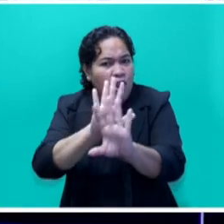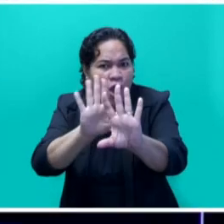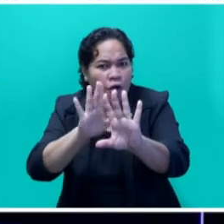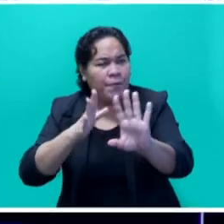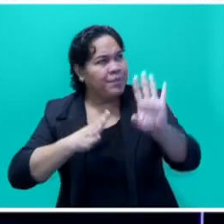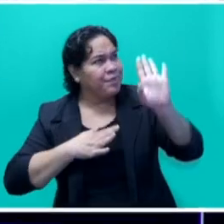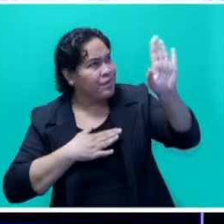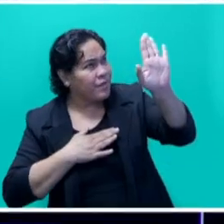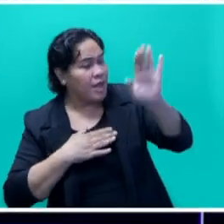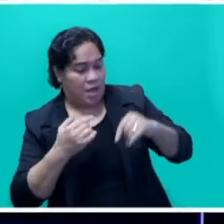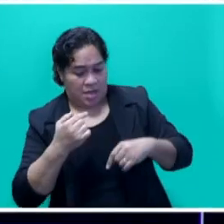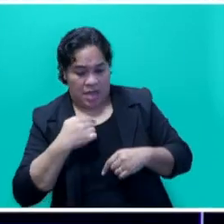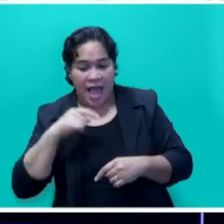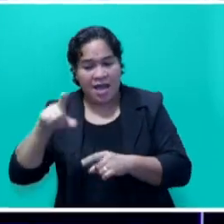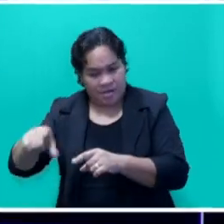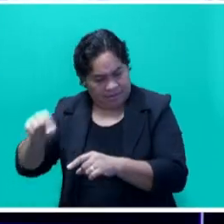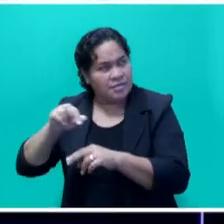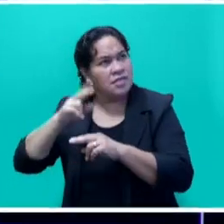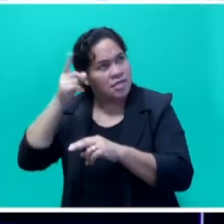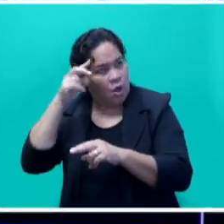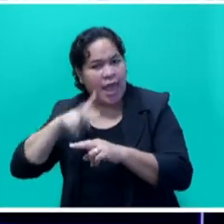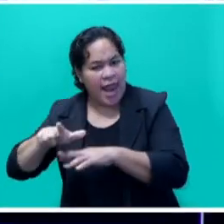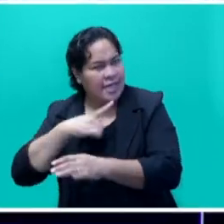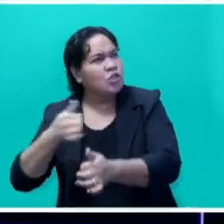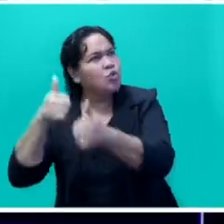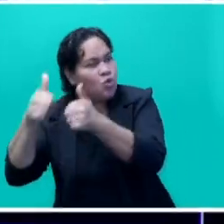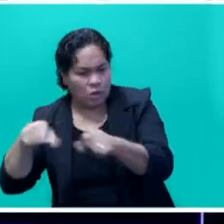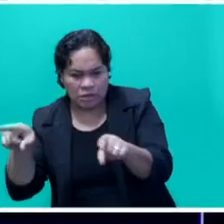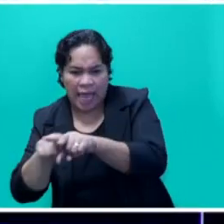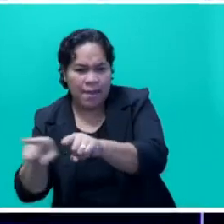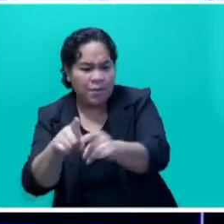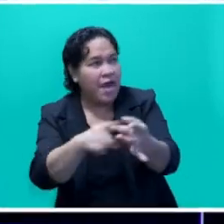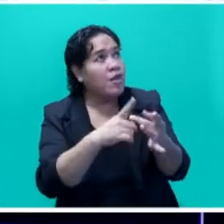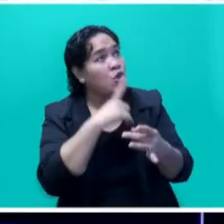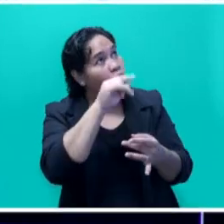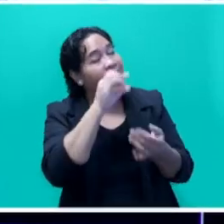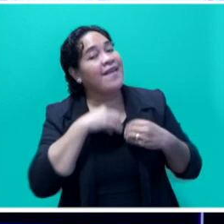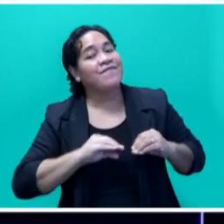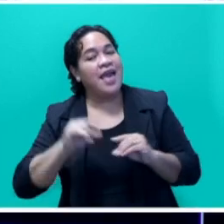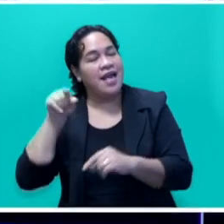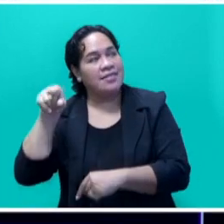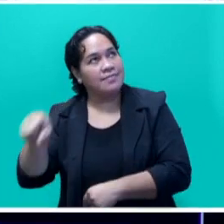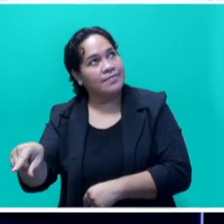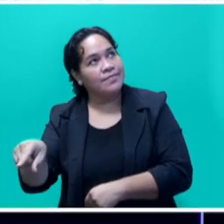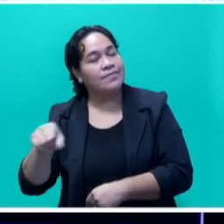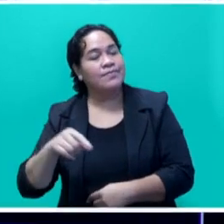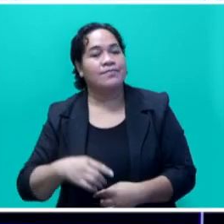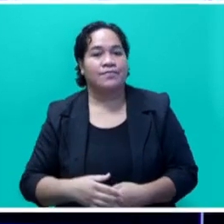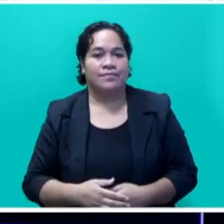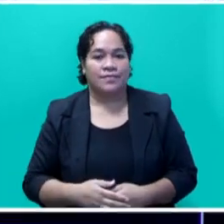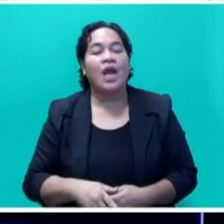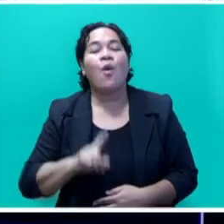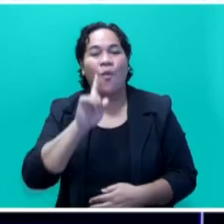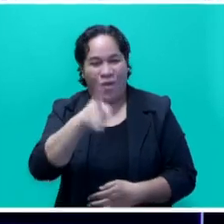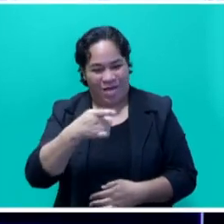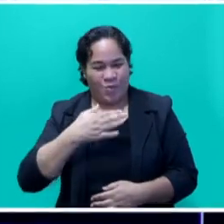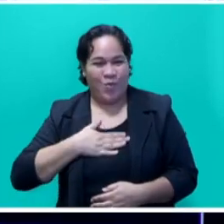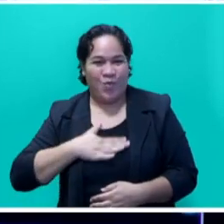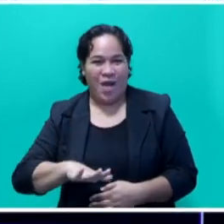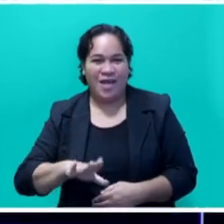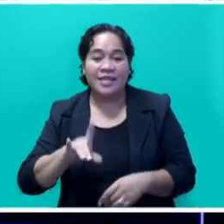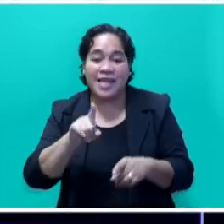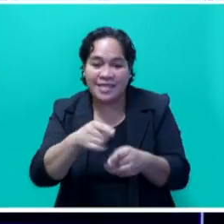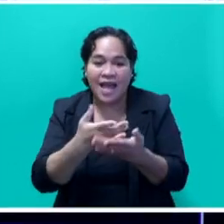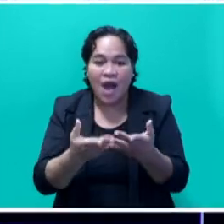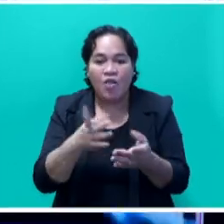look, Itauke land is just as good as any other land tenure. You invest in that. That's what we want. That's how the